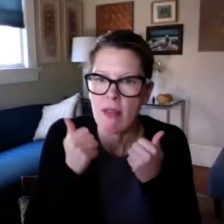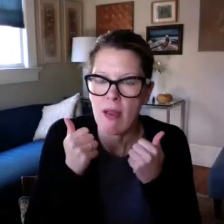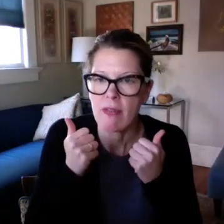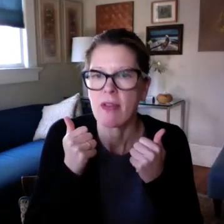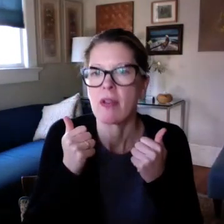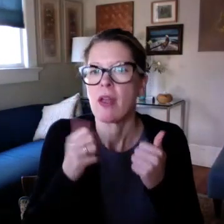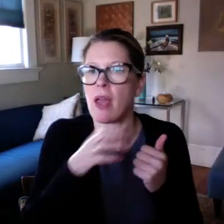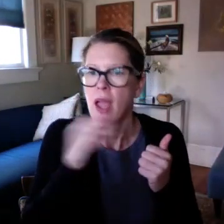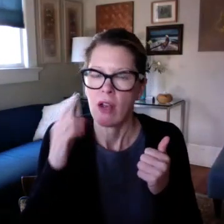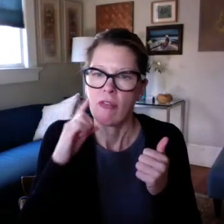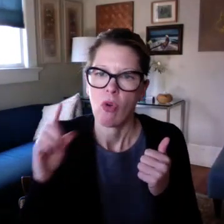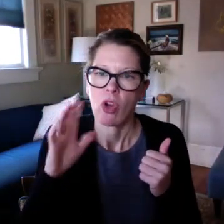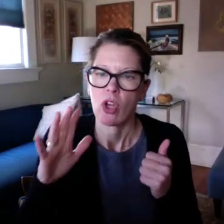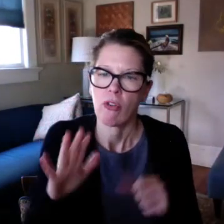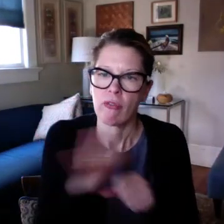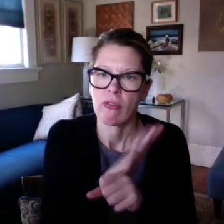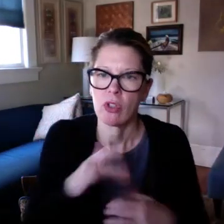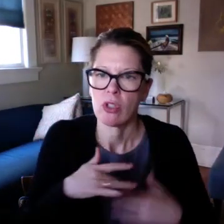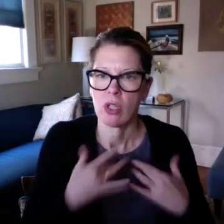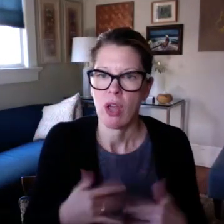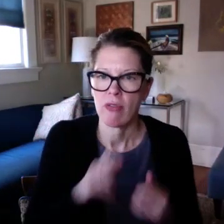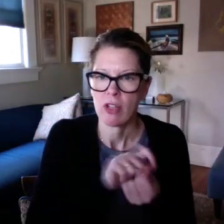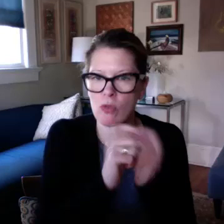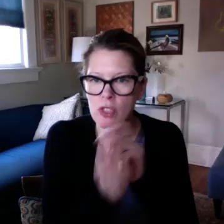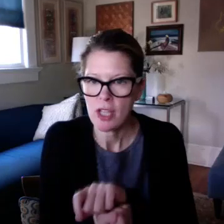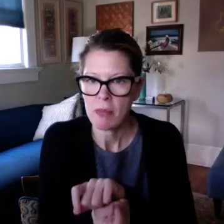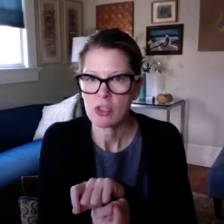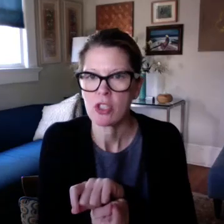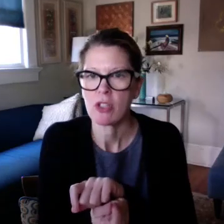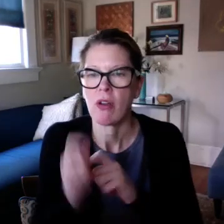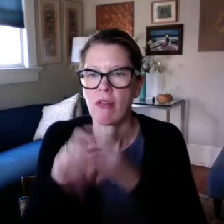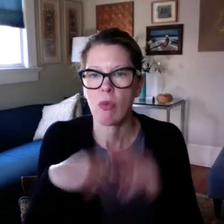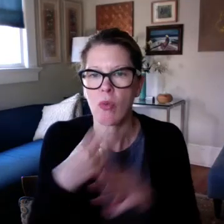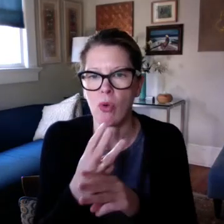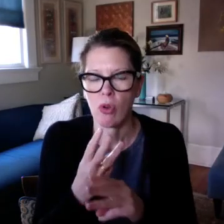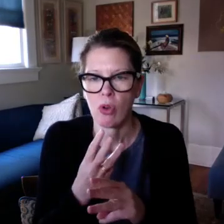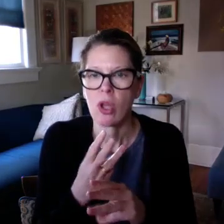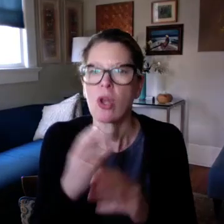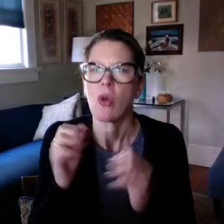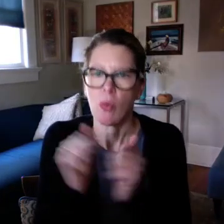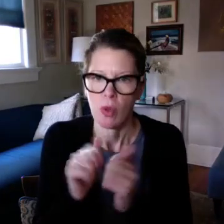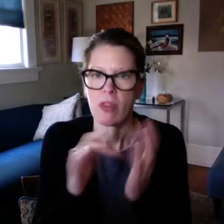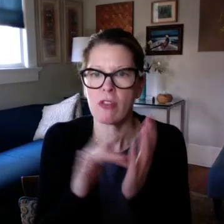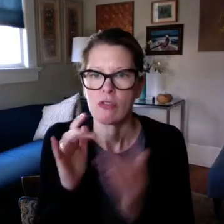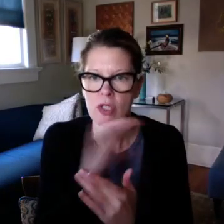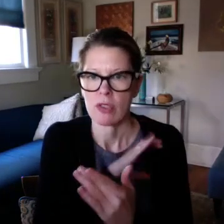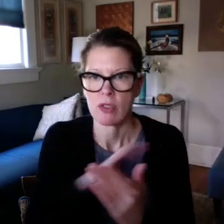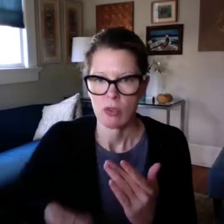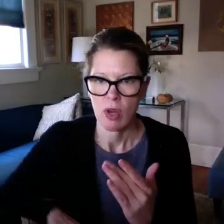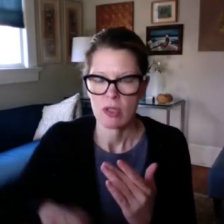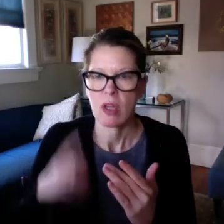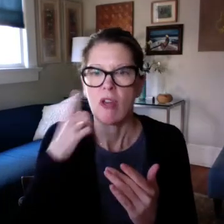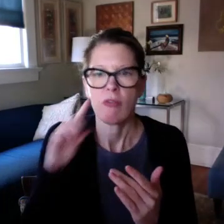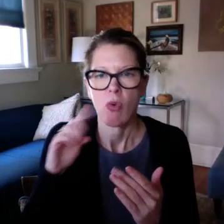immeasurable love in the redemption of the world by our Lord Jesus Christ, for the means of grace and for the hope